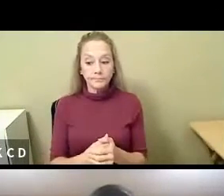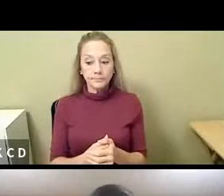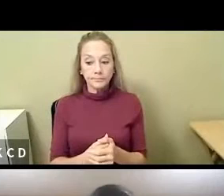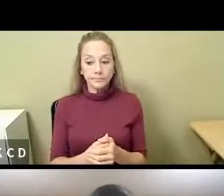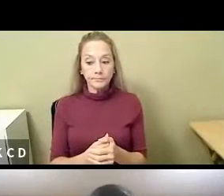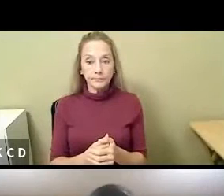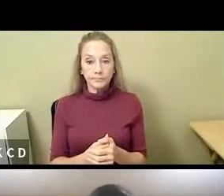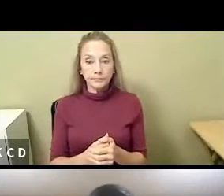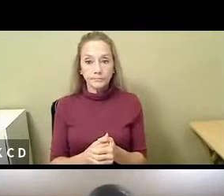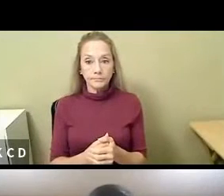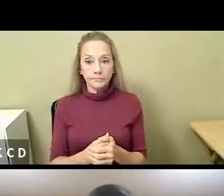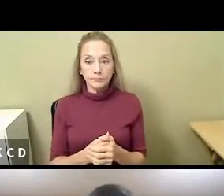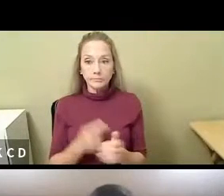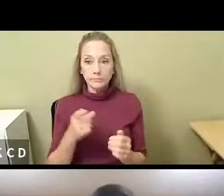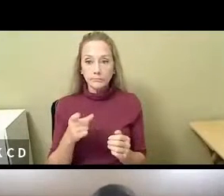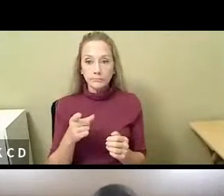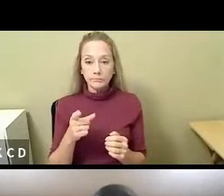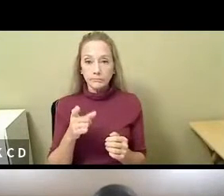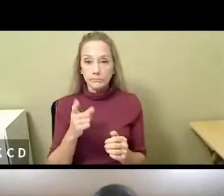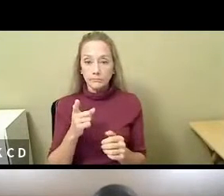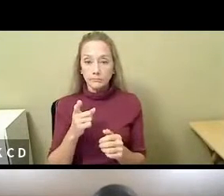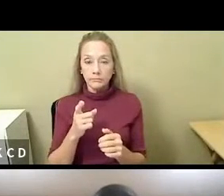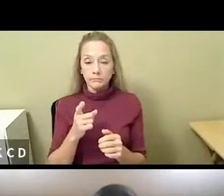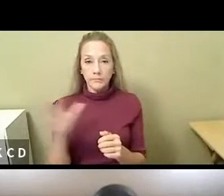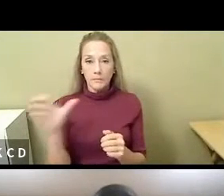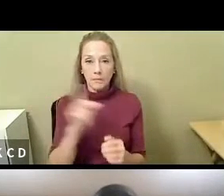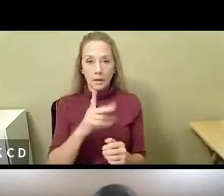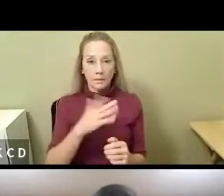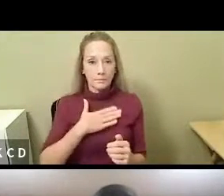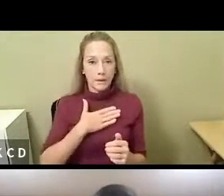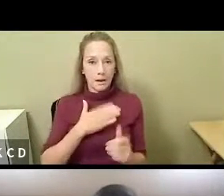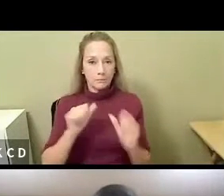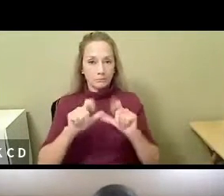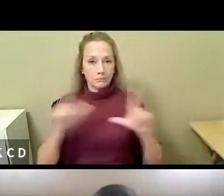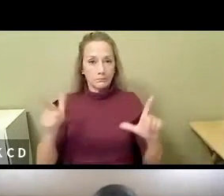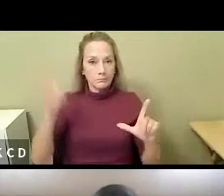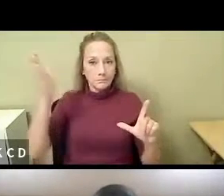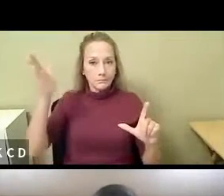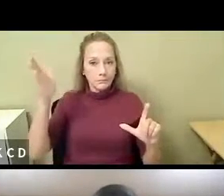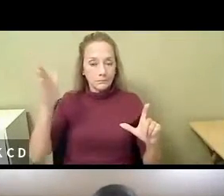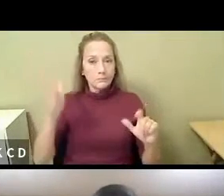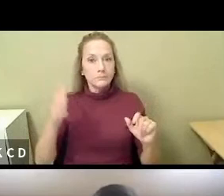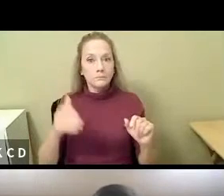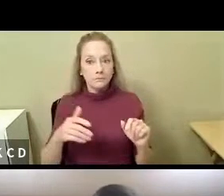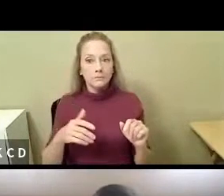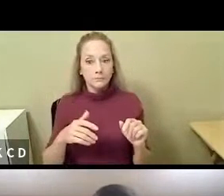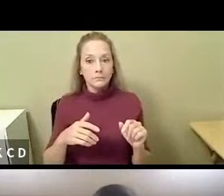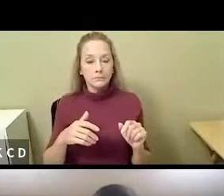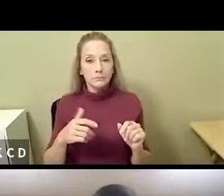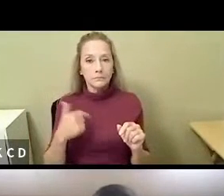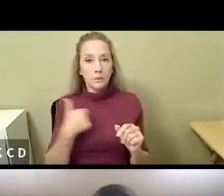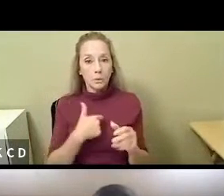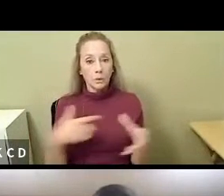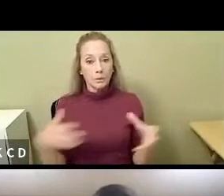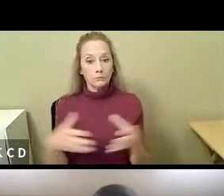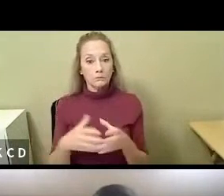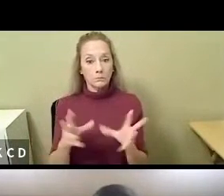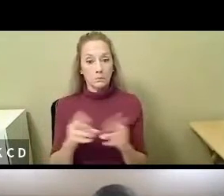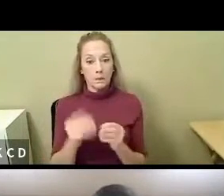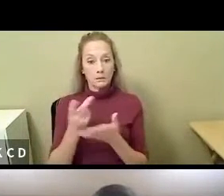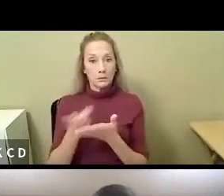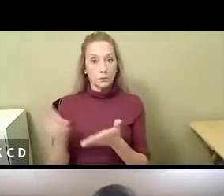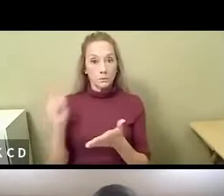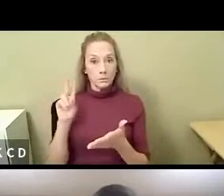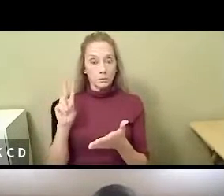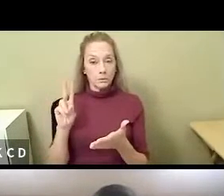So to follow up my presentation and to put that in a little bit of context, when we met 2 weeks ago, we had talked about